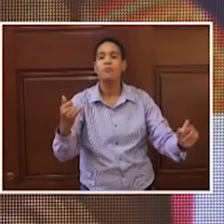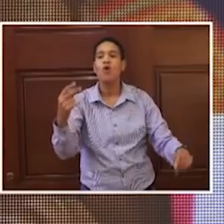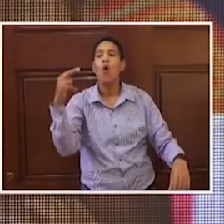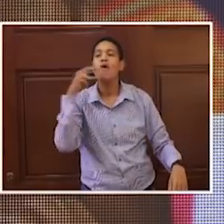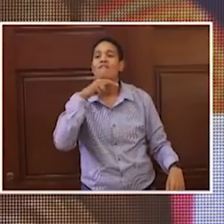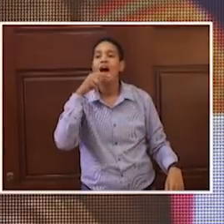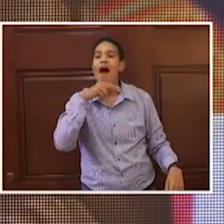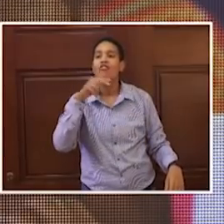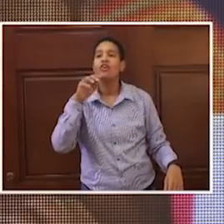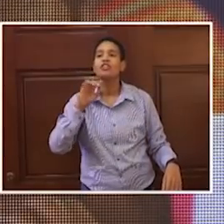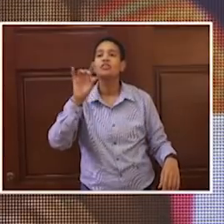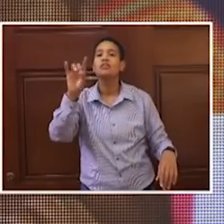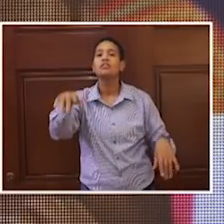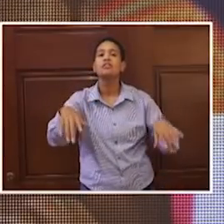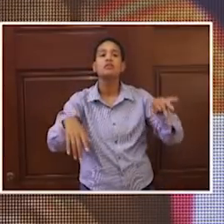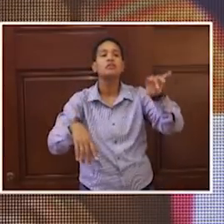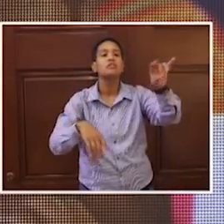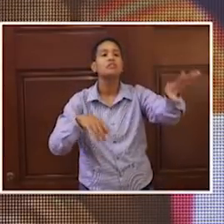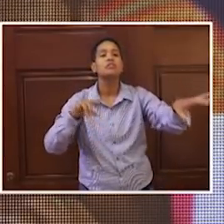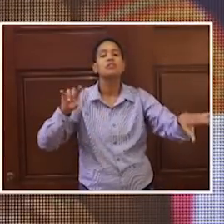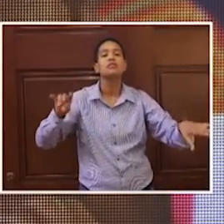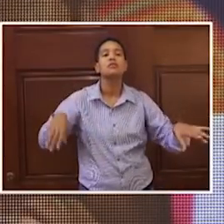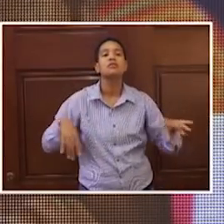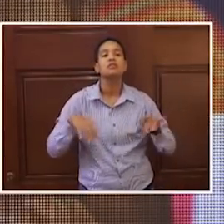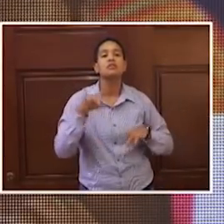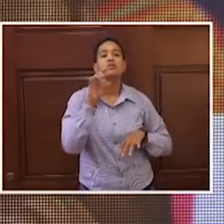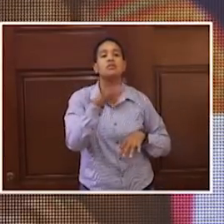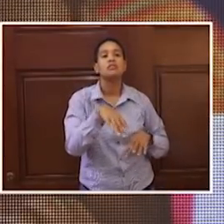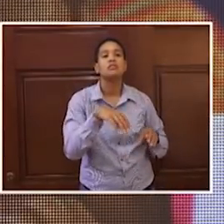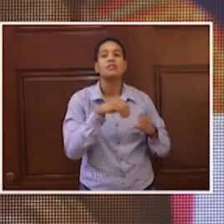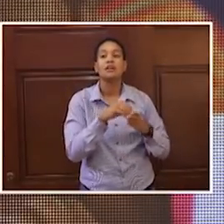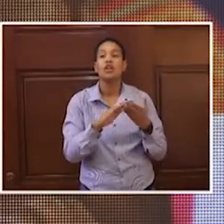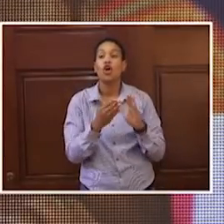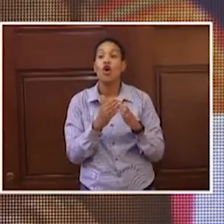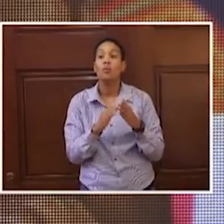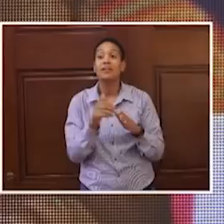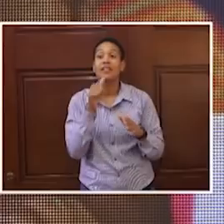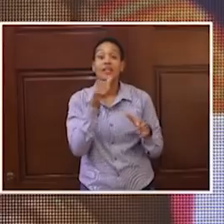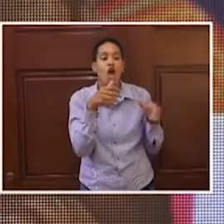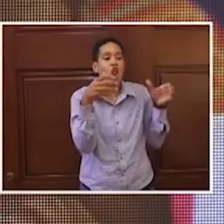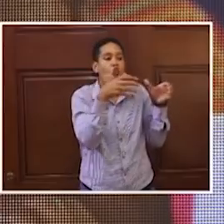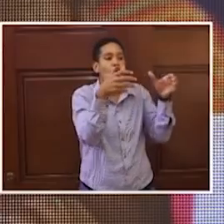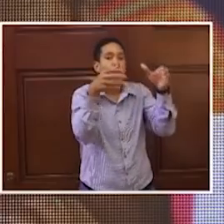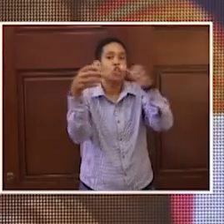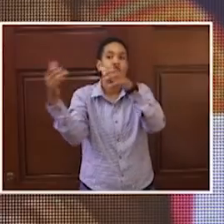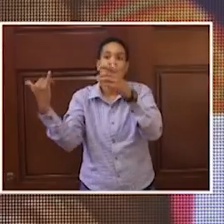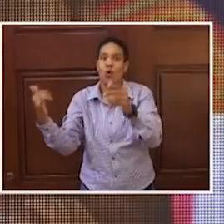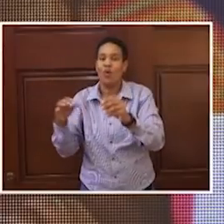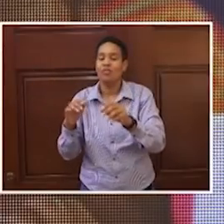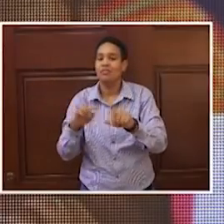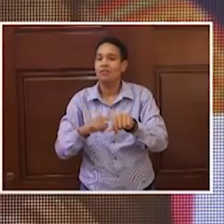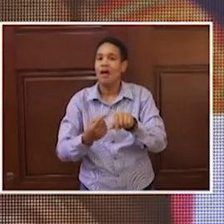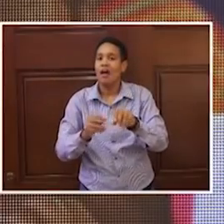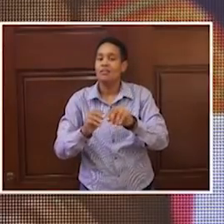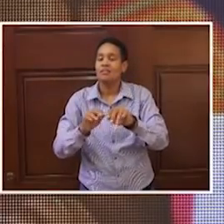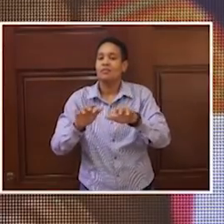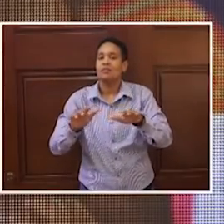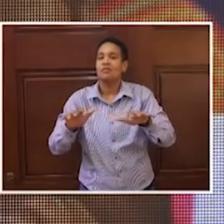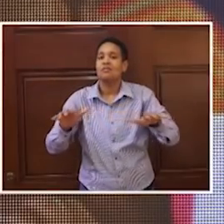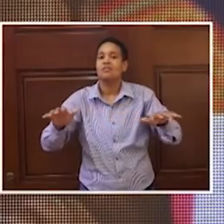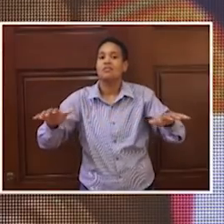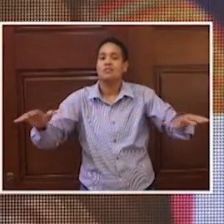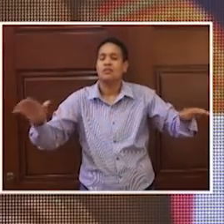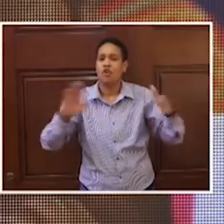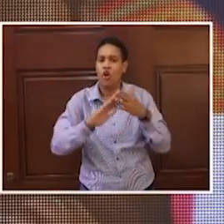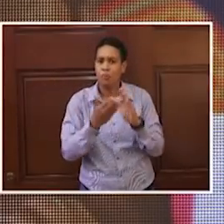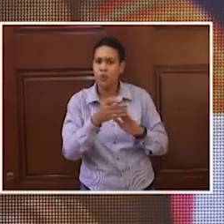in the community. It's not fenced in clusters, it's generally in the community. So the risk of